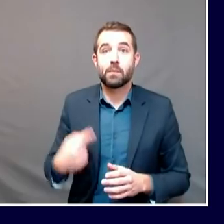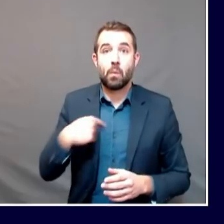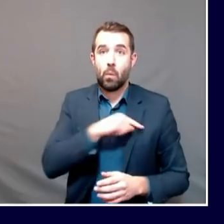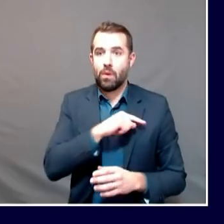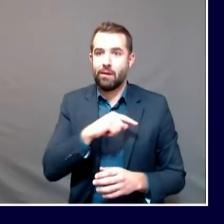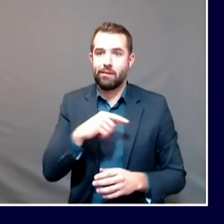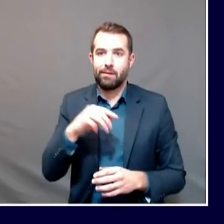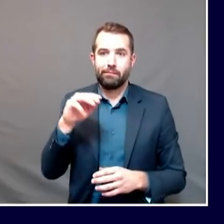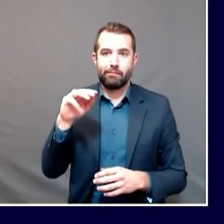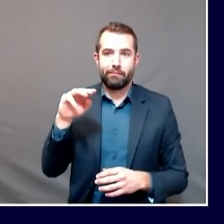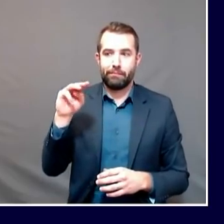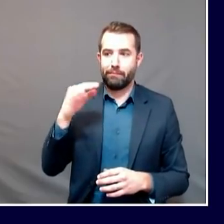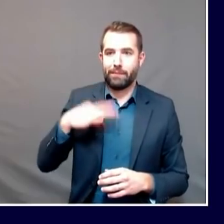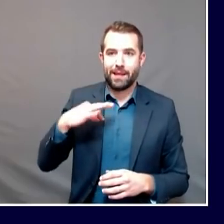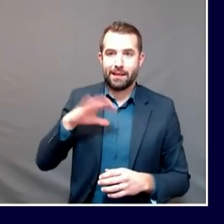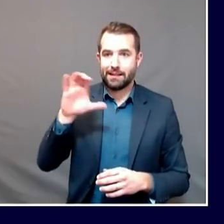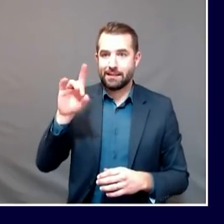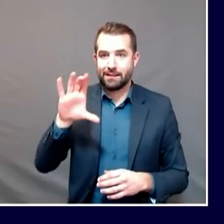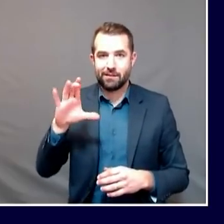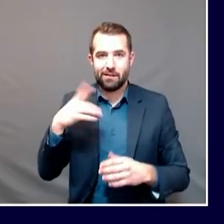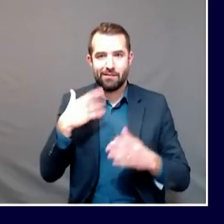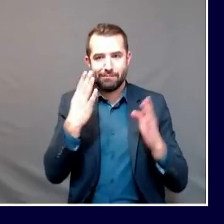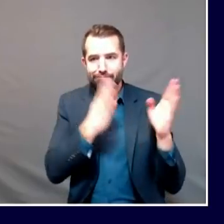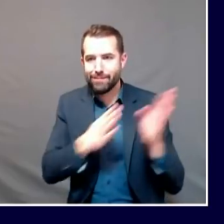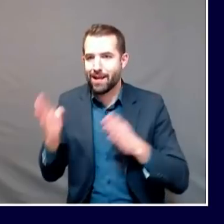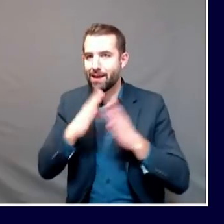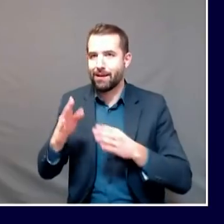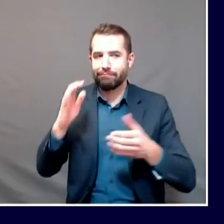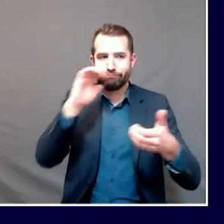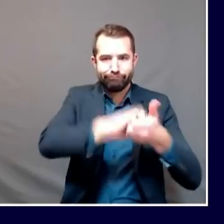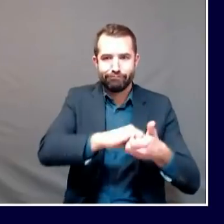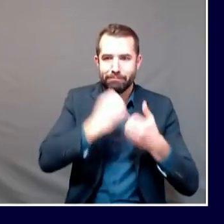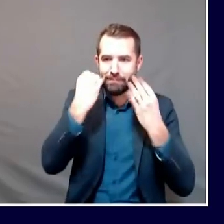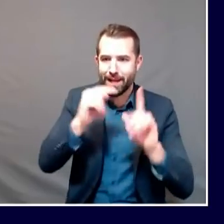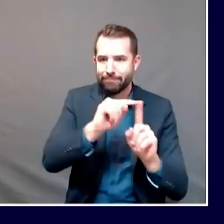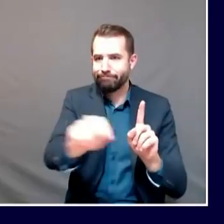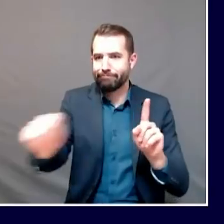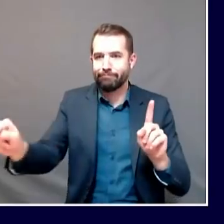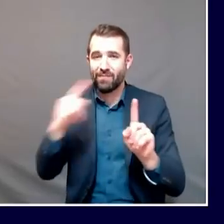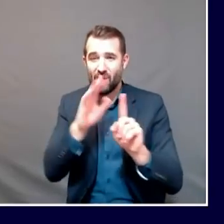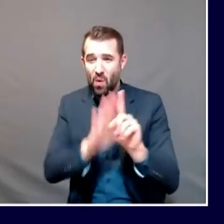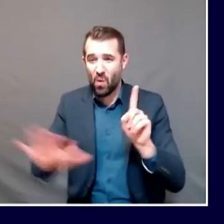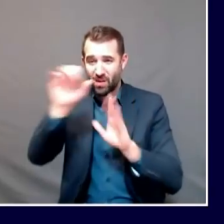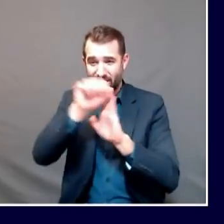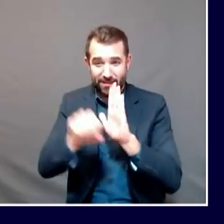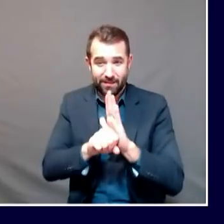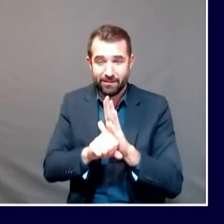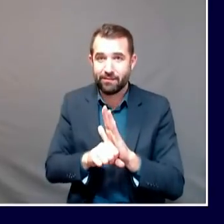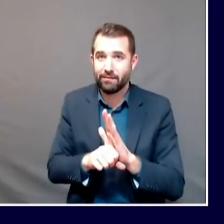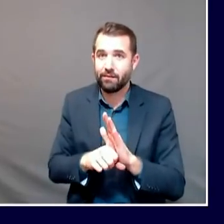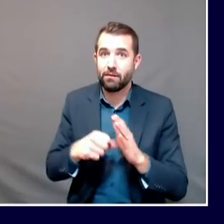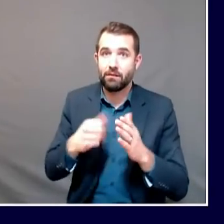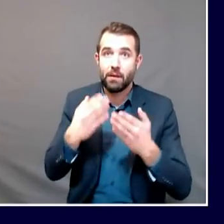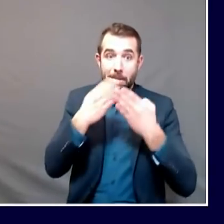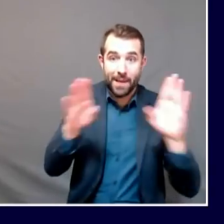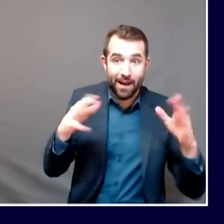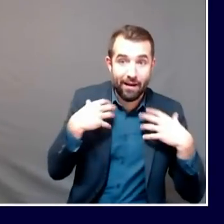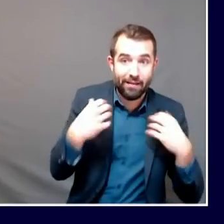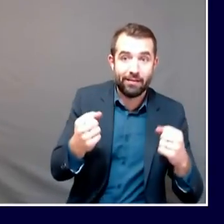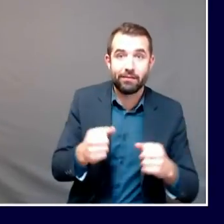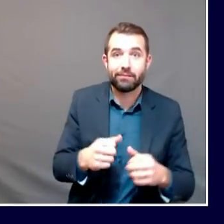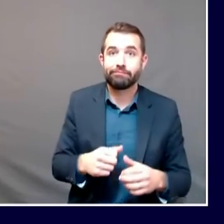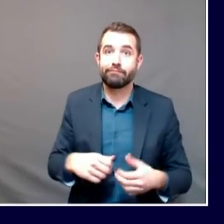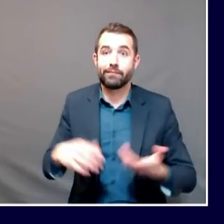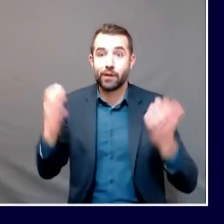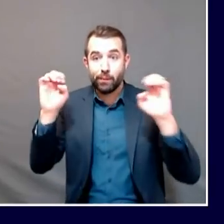our assets and work in concert with partners, be they public health nurses, EMS, and other providers like Joe Lawler was asking